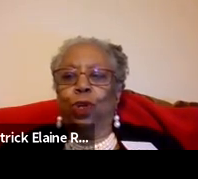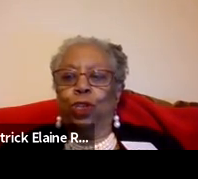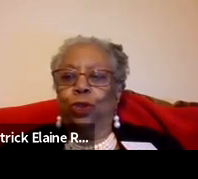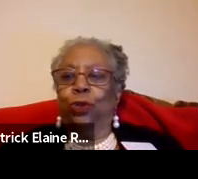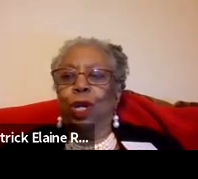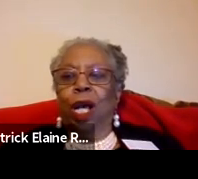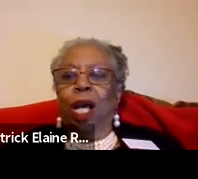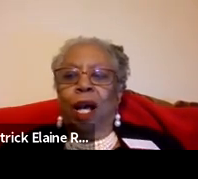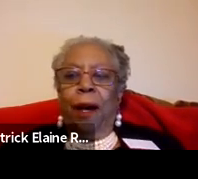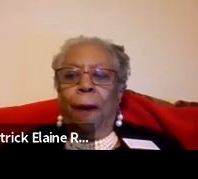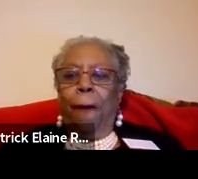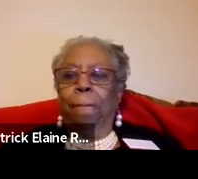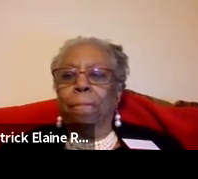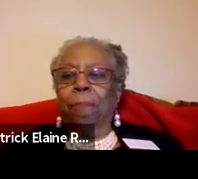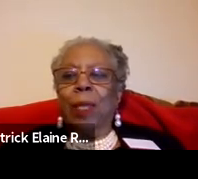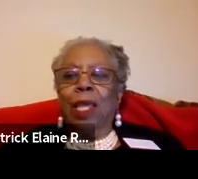too, would too.